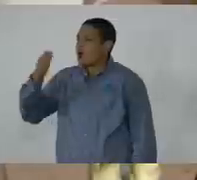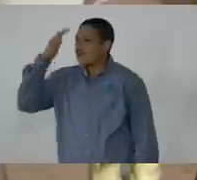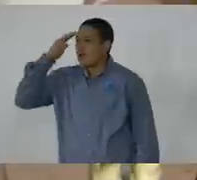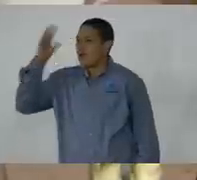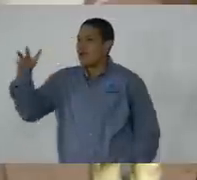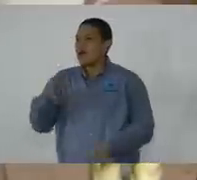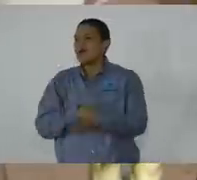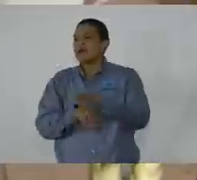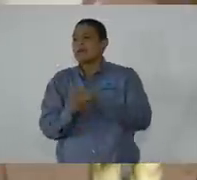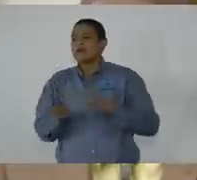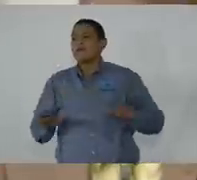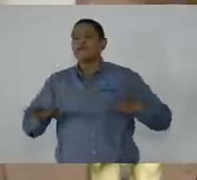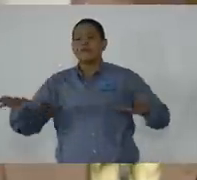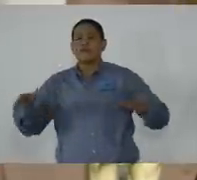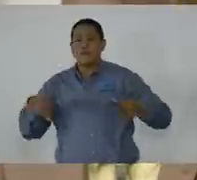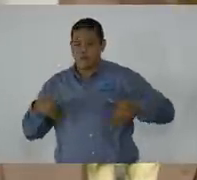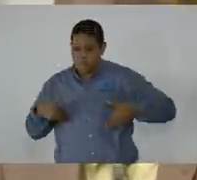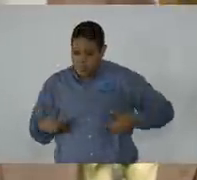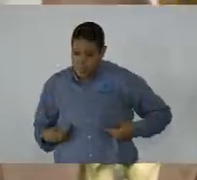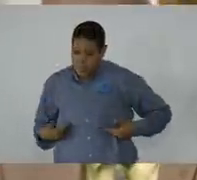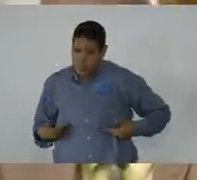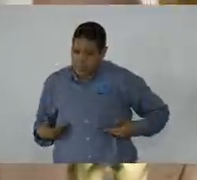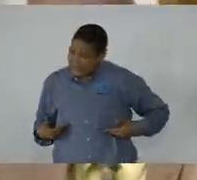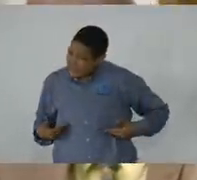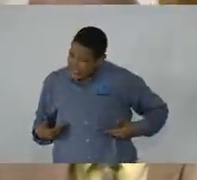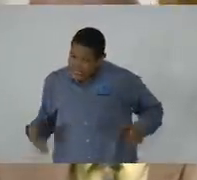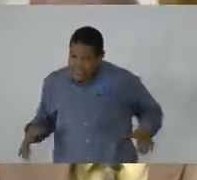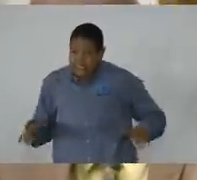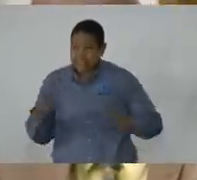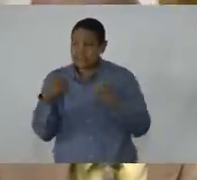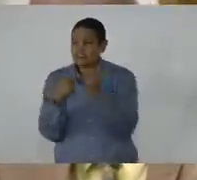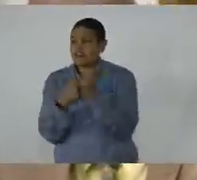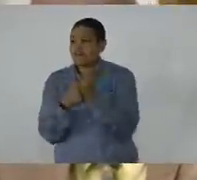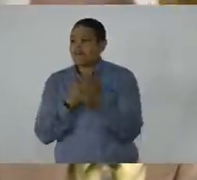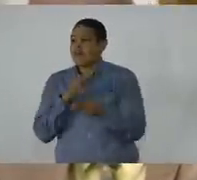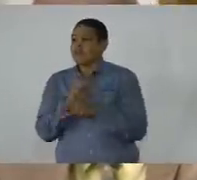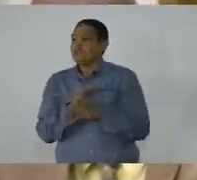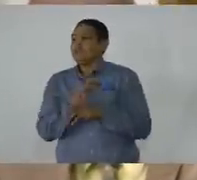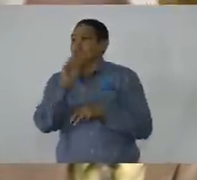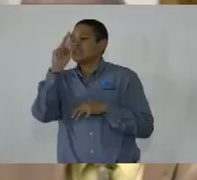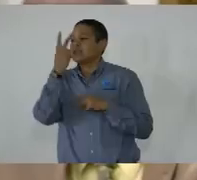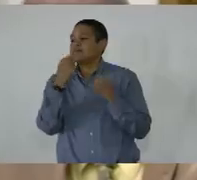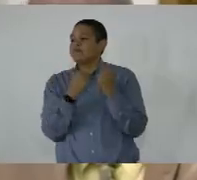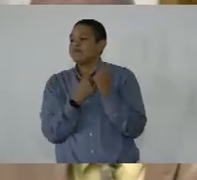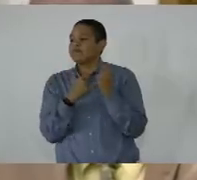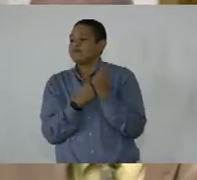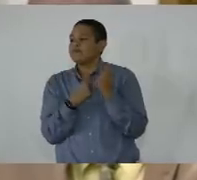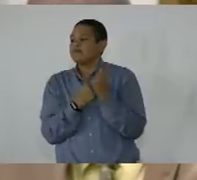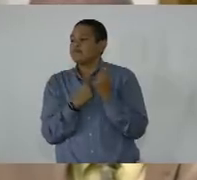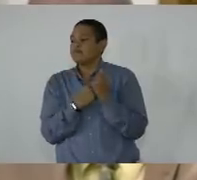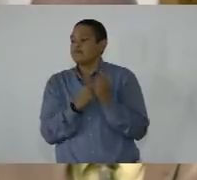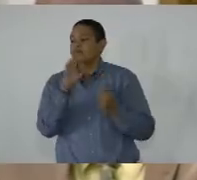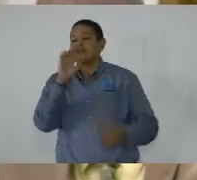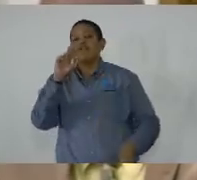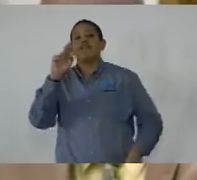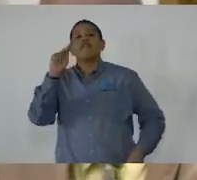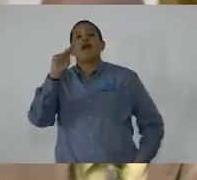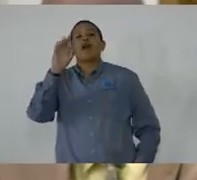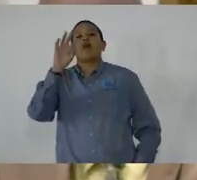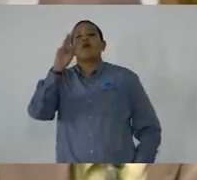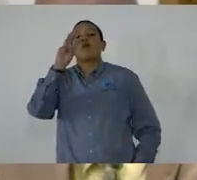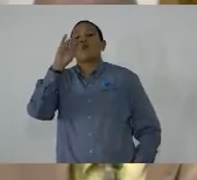work, tireless efforts, and support. My Minister of State, the Honourable Franklin Whittle.